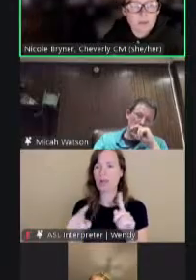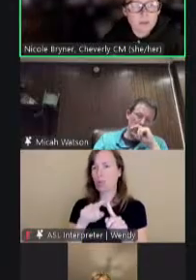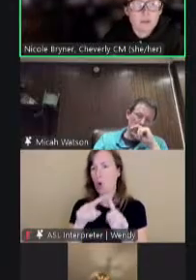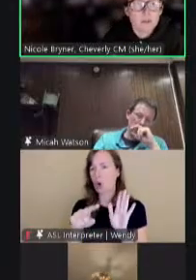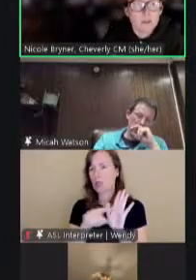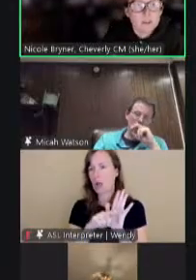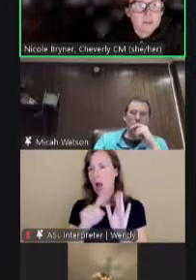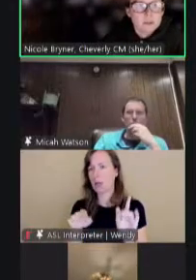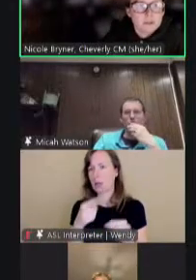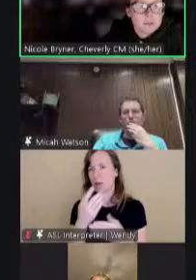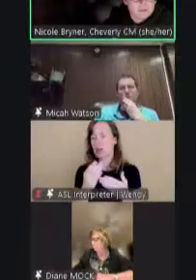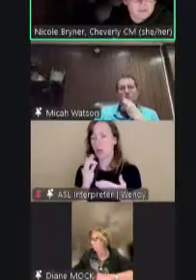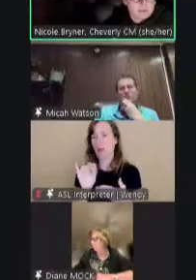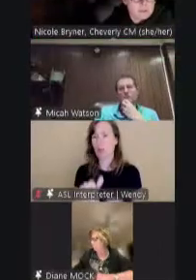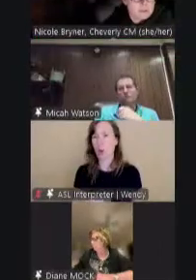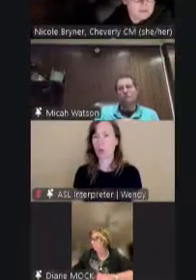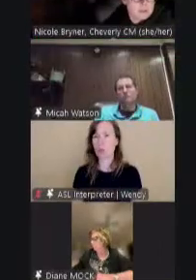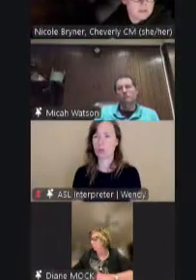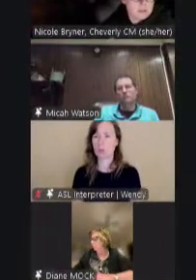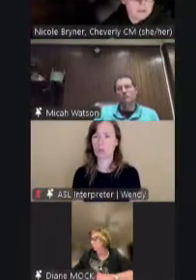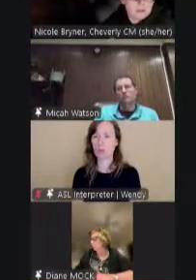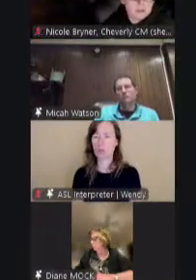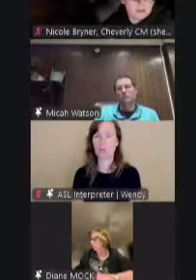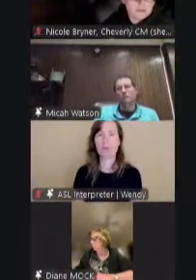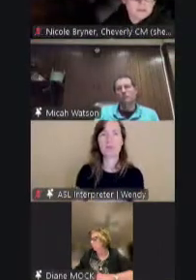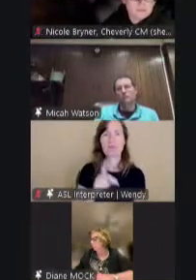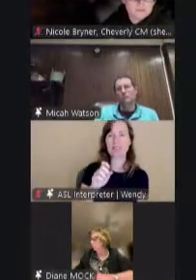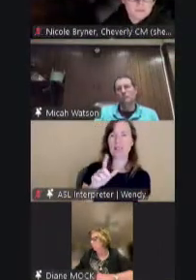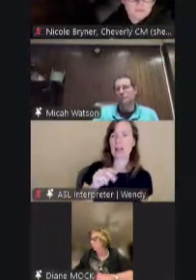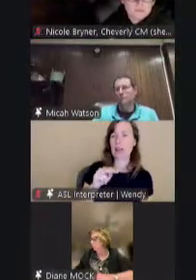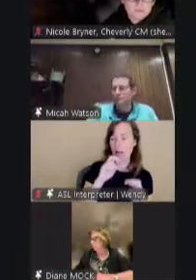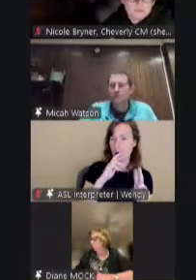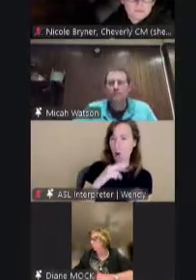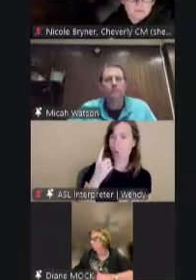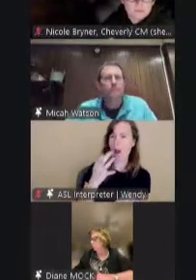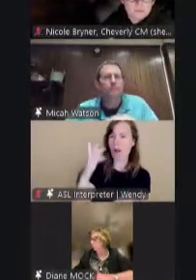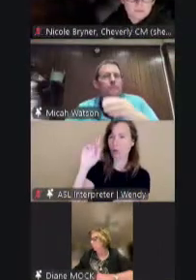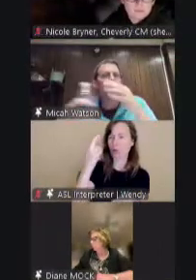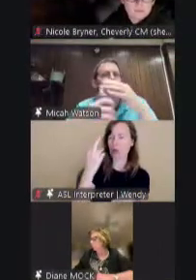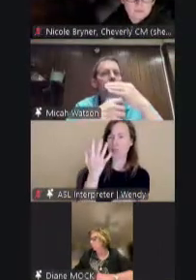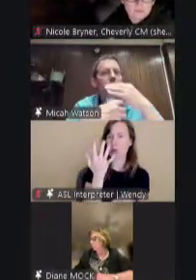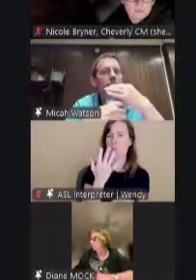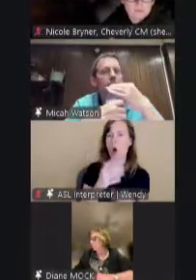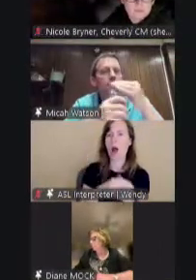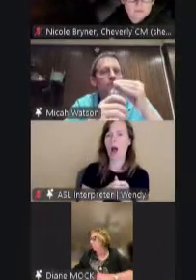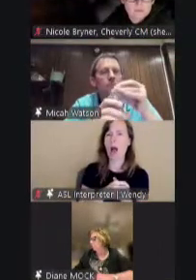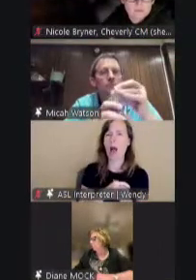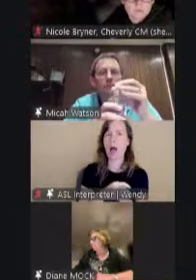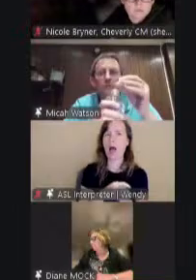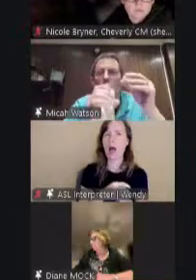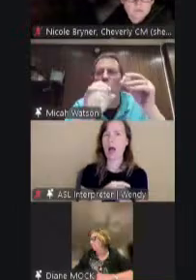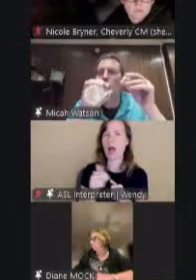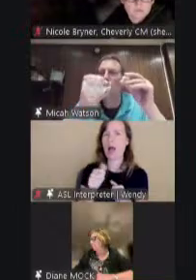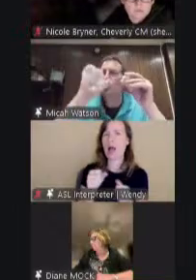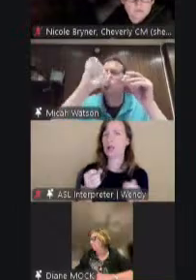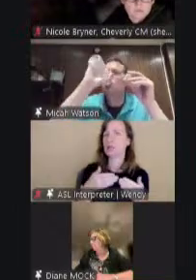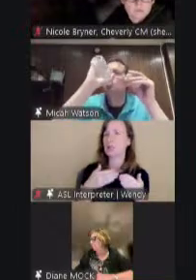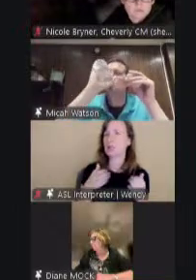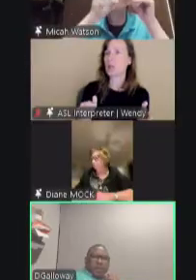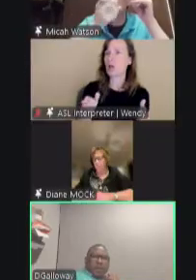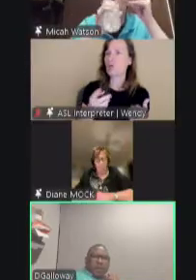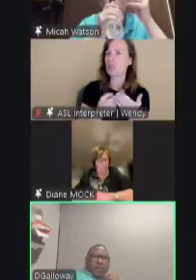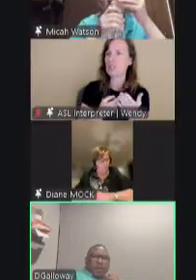those. One of the reasons why that came about was just having general discussion here amongst